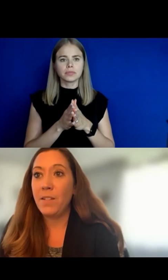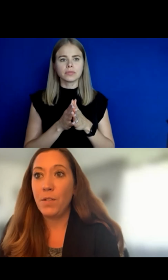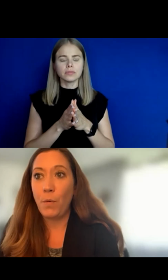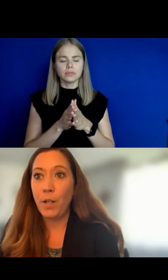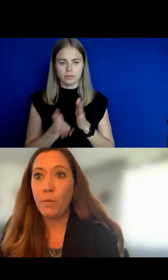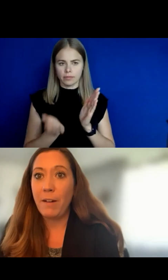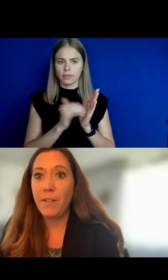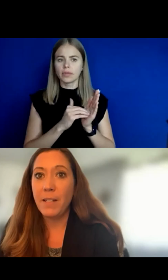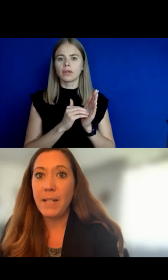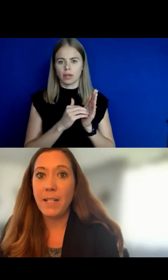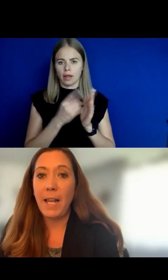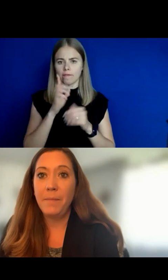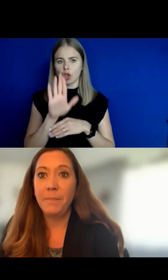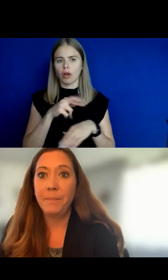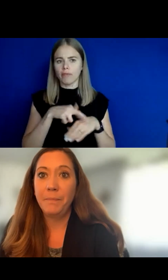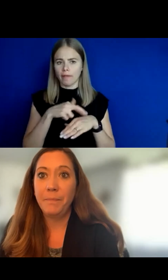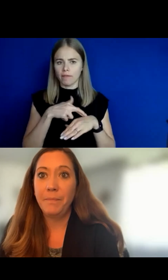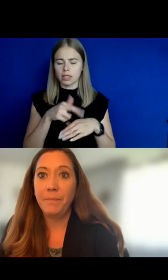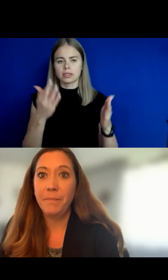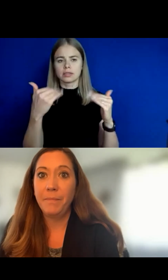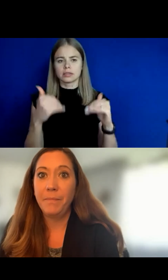Again, this is for your reference. Next slide.